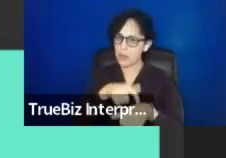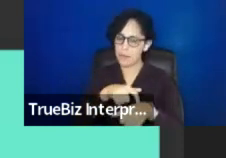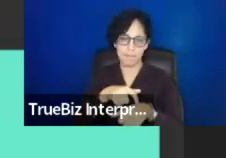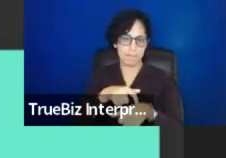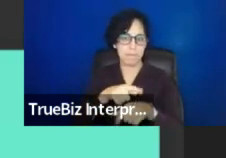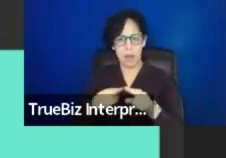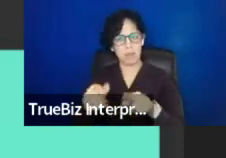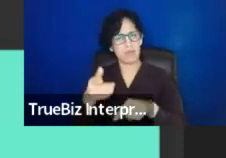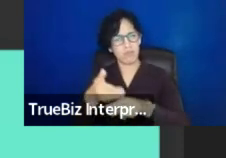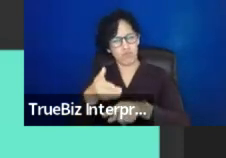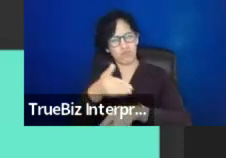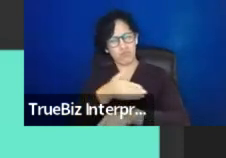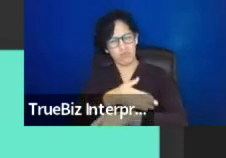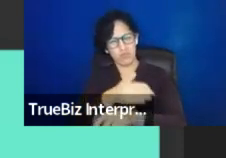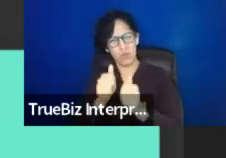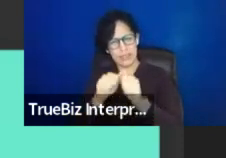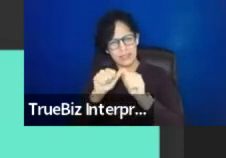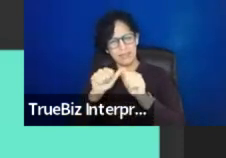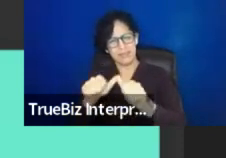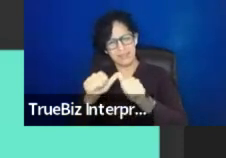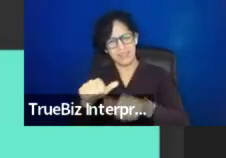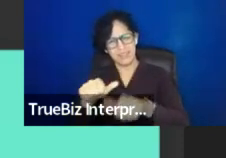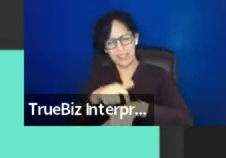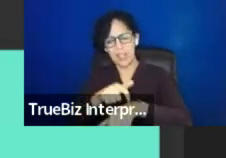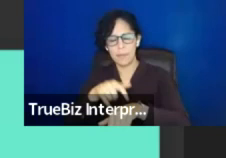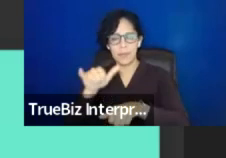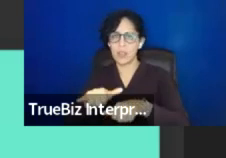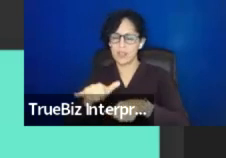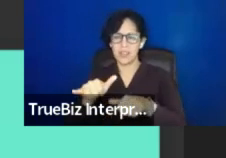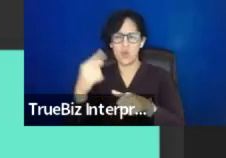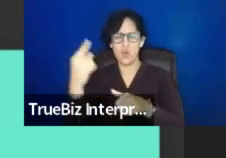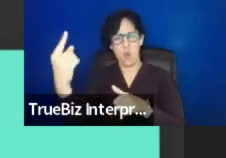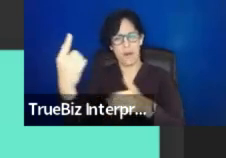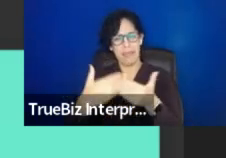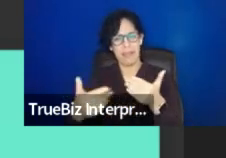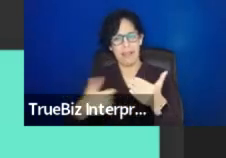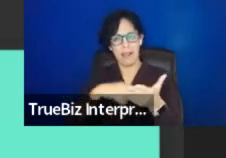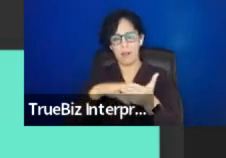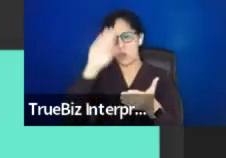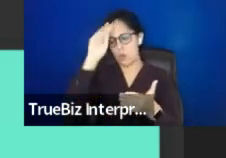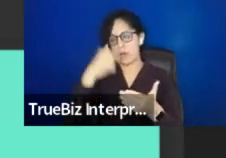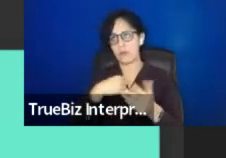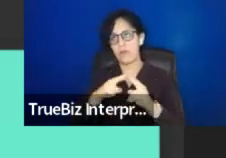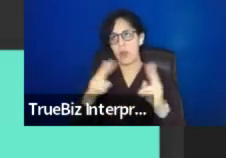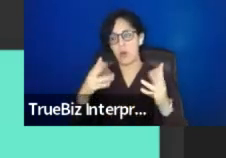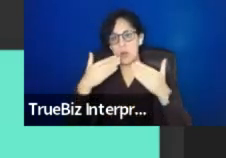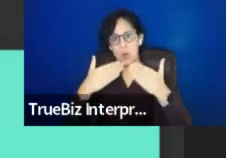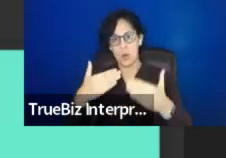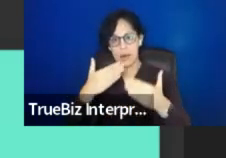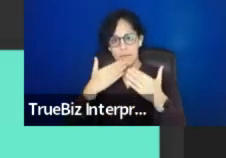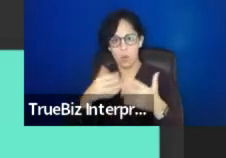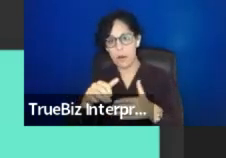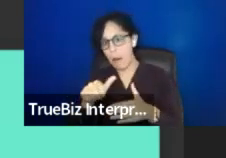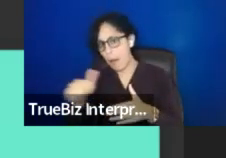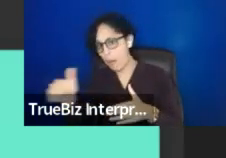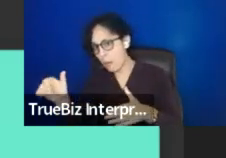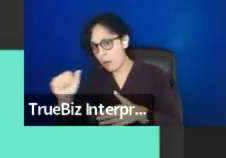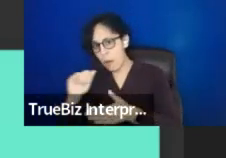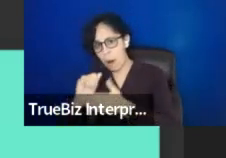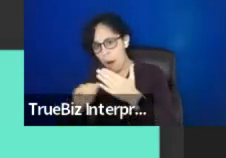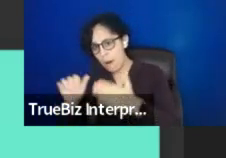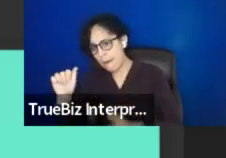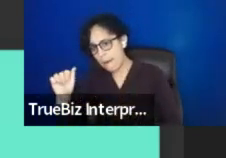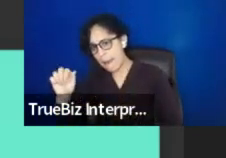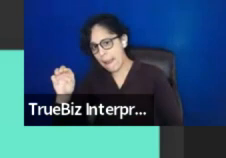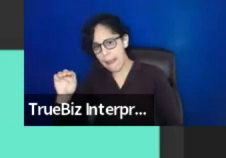a very, that is a lesson that I was very grateful to kind of learn on this journey. So if there are any other arts admin folks